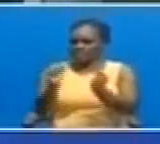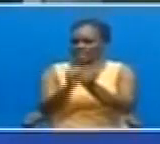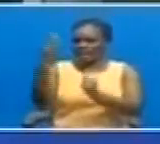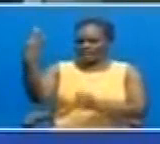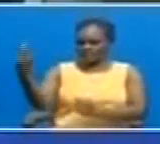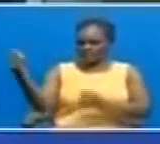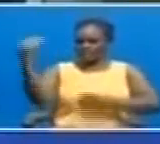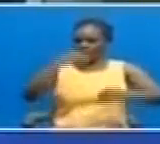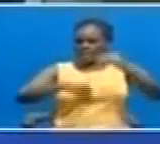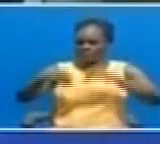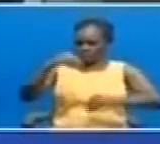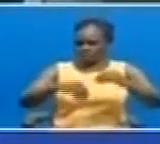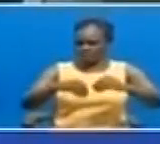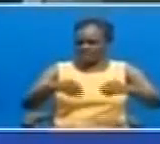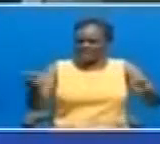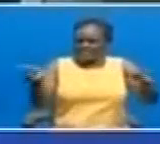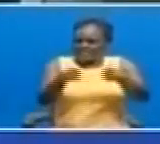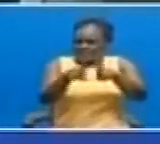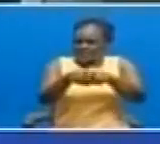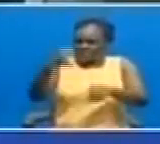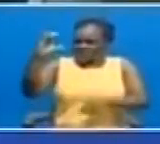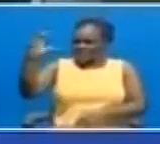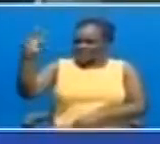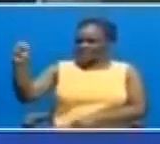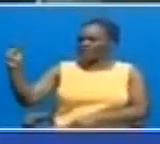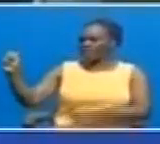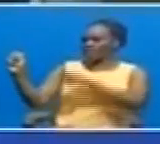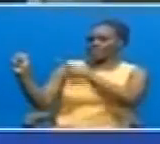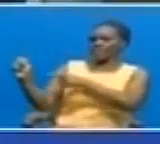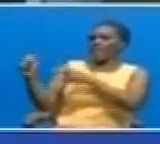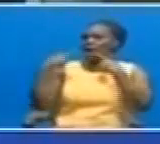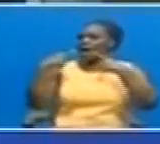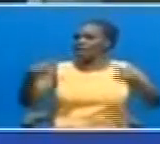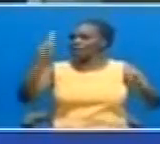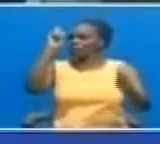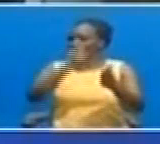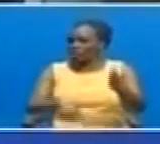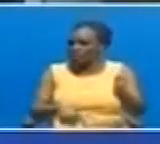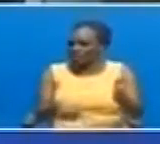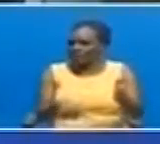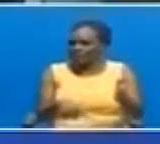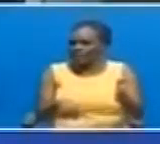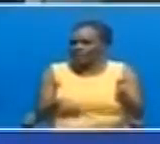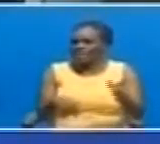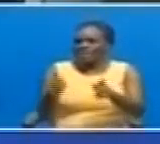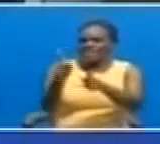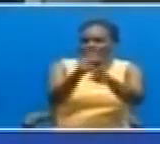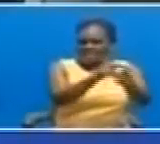2013 general election, the same CNN broadcasted to the world